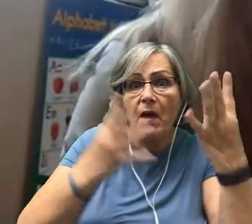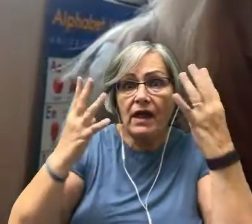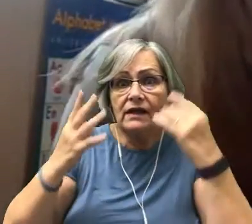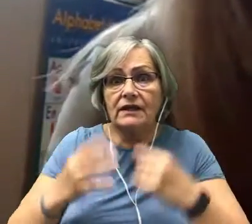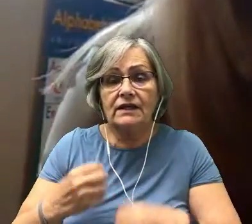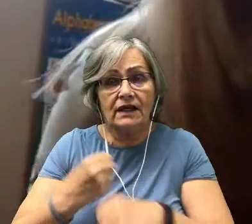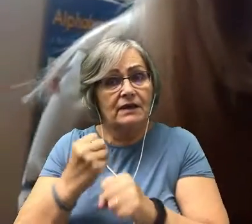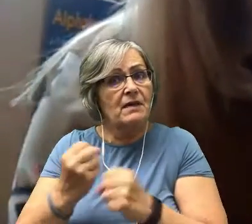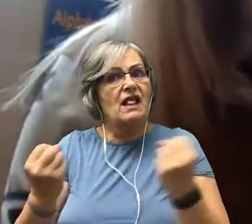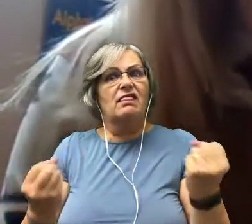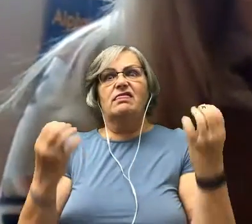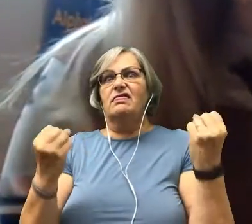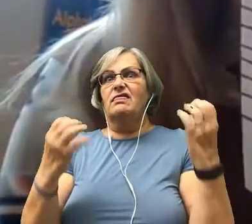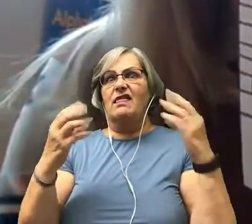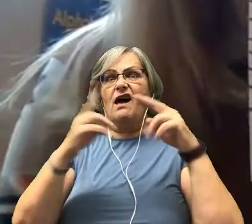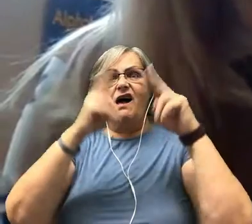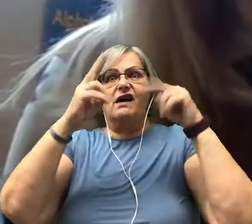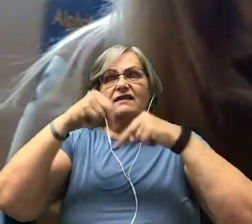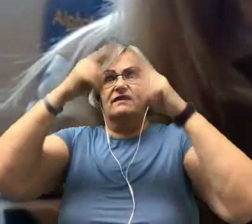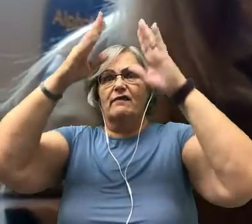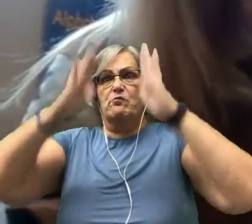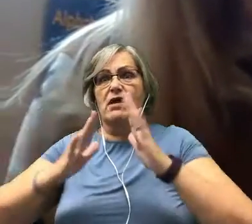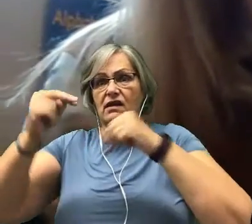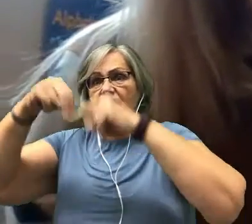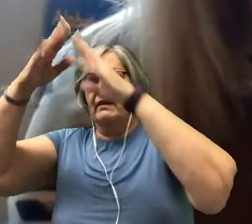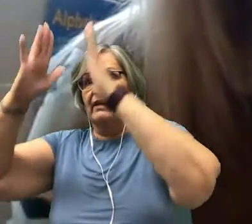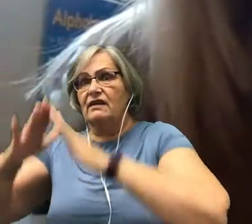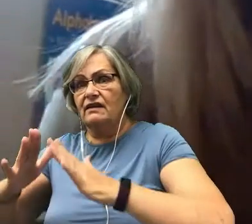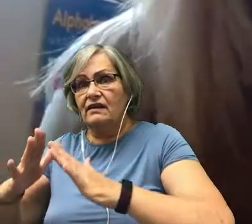He made lots of buildings full of windows.